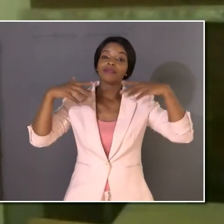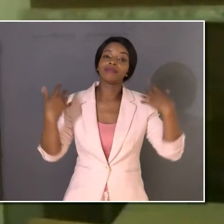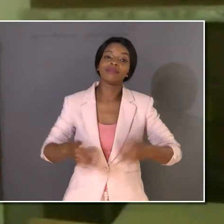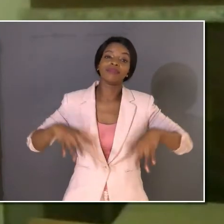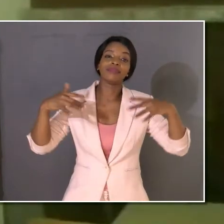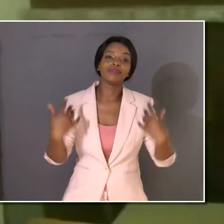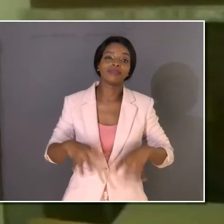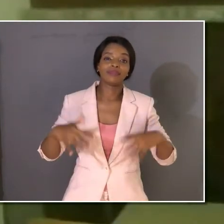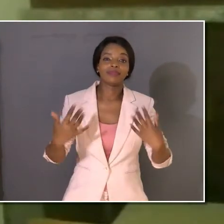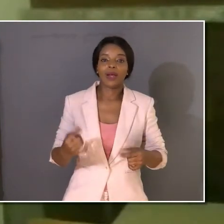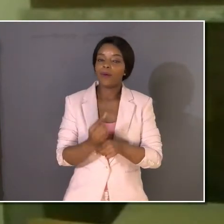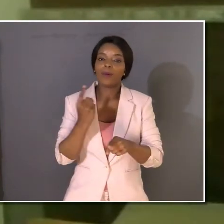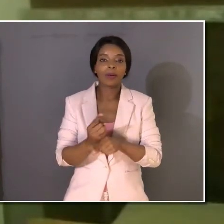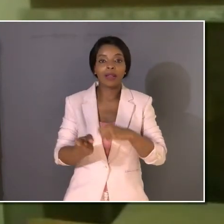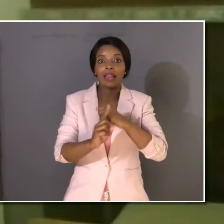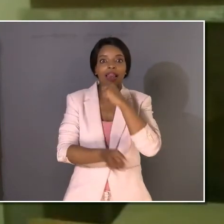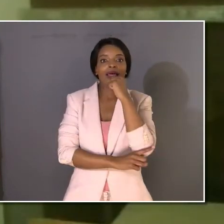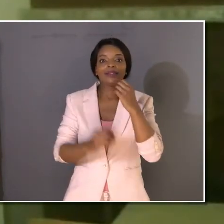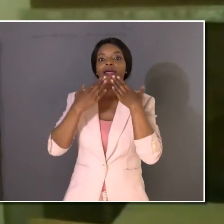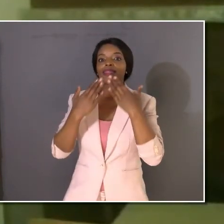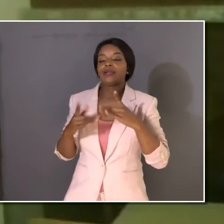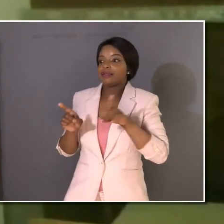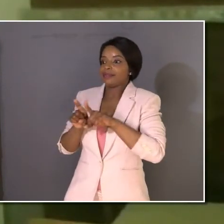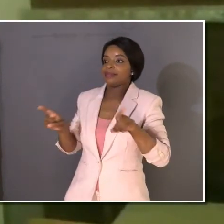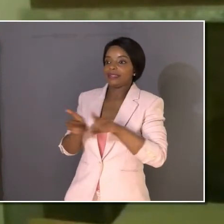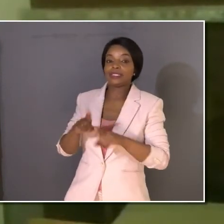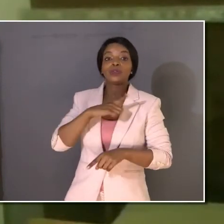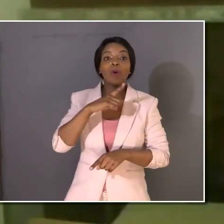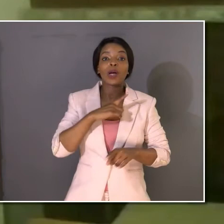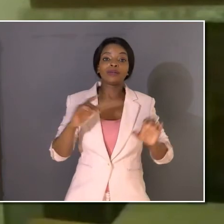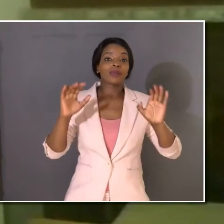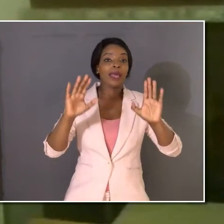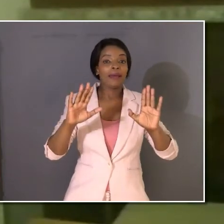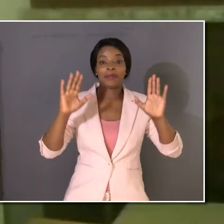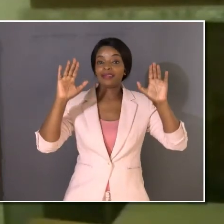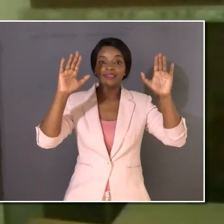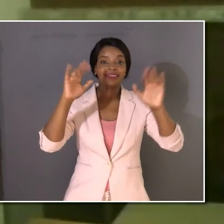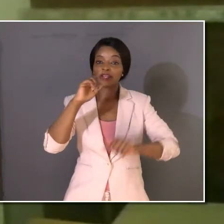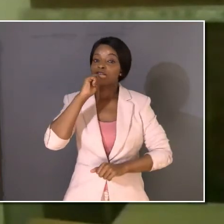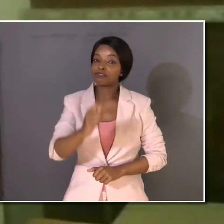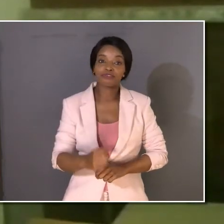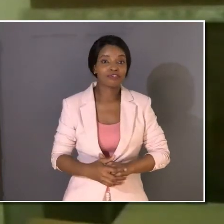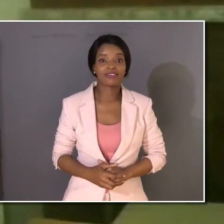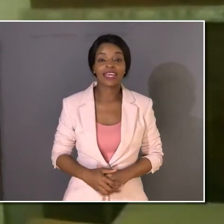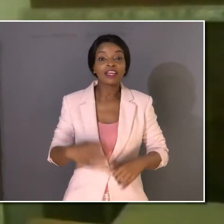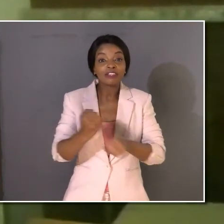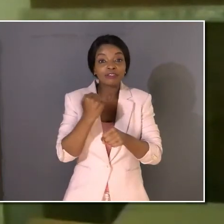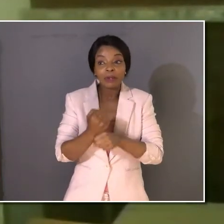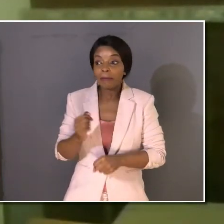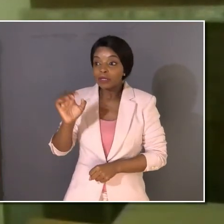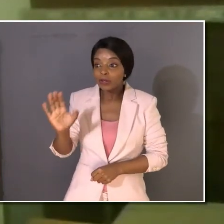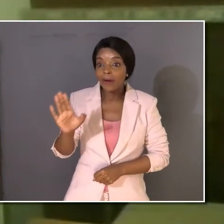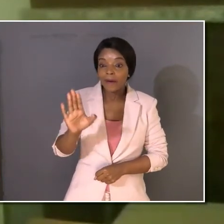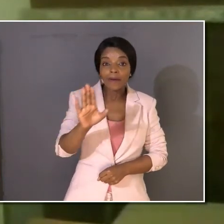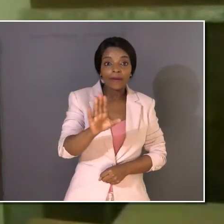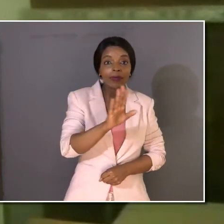I reserve my last thanks for you because you really are amazing. And you've done such a wonderful job